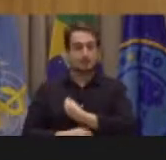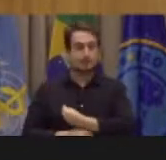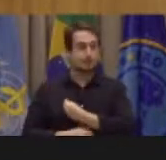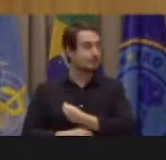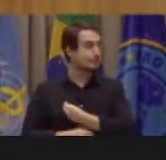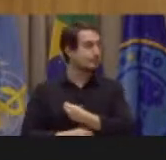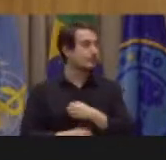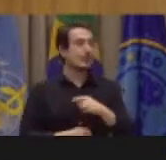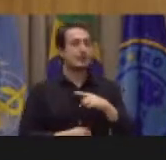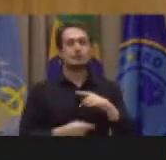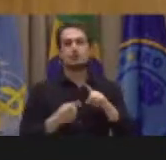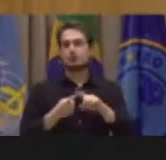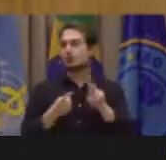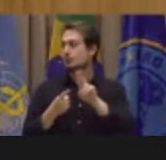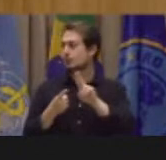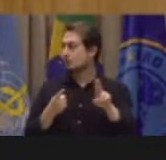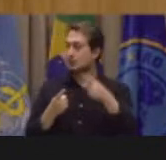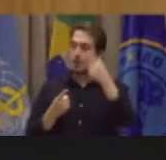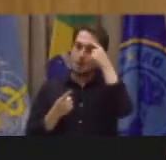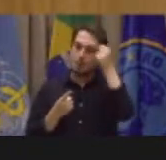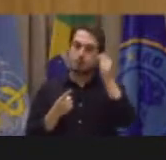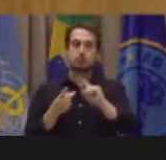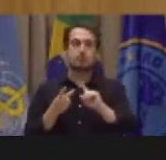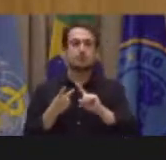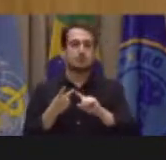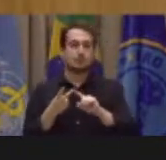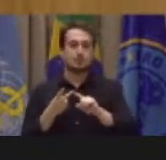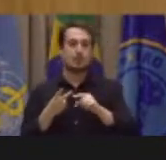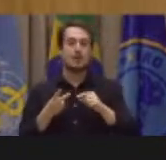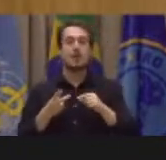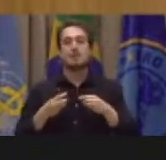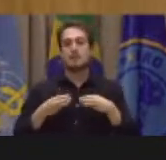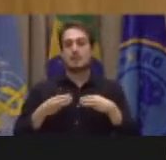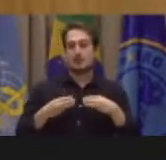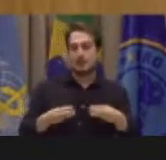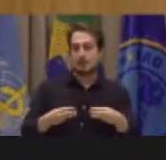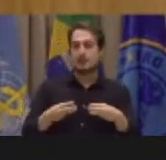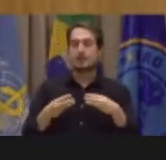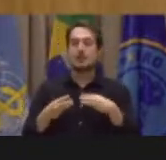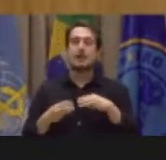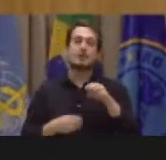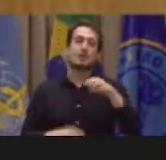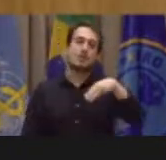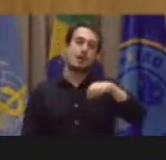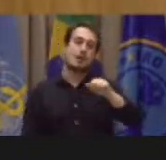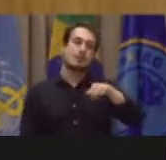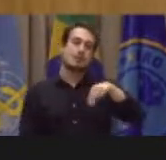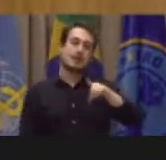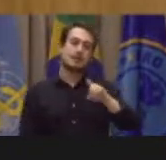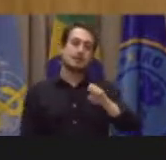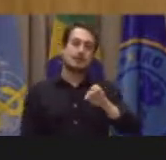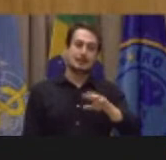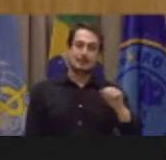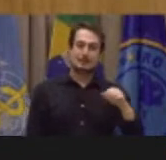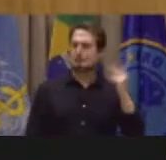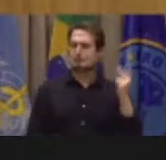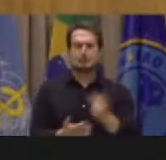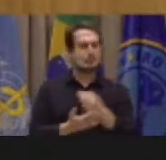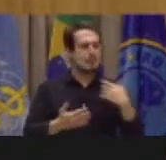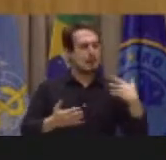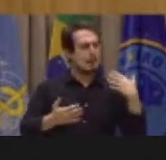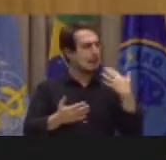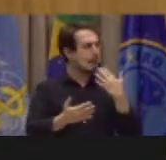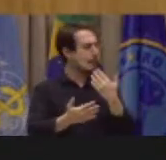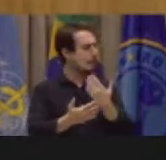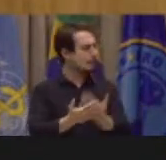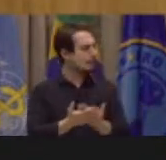and Margarete Dalcomo was here, Júlio Coda was here, and there was